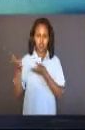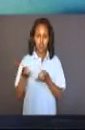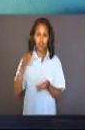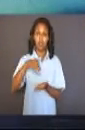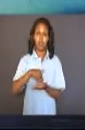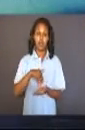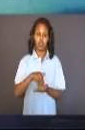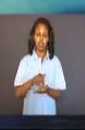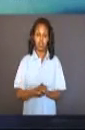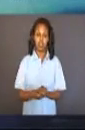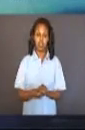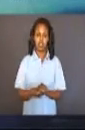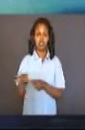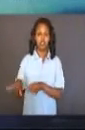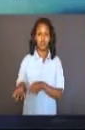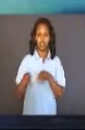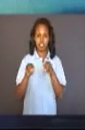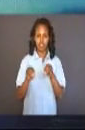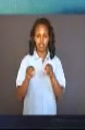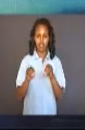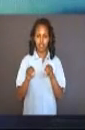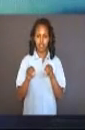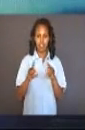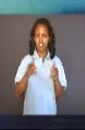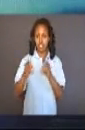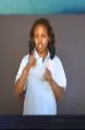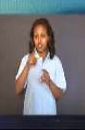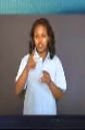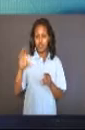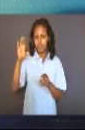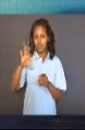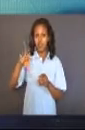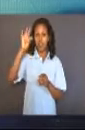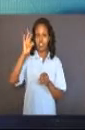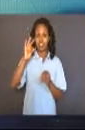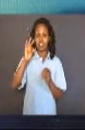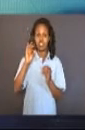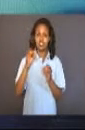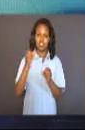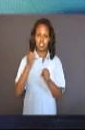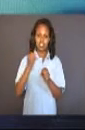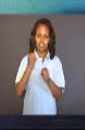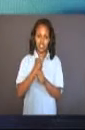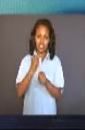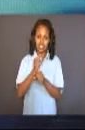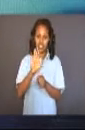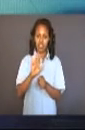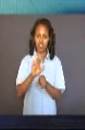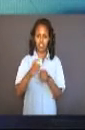Welcome back. Students, did you find the exercise challenging?